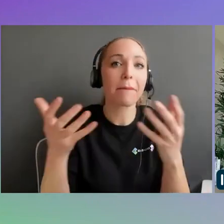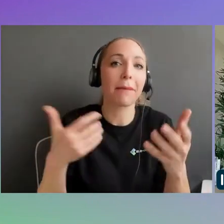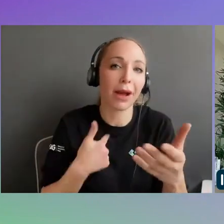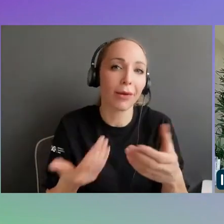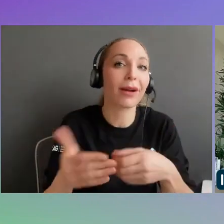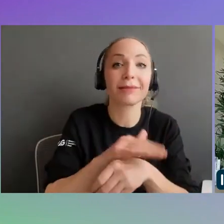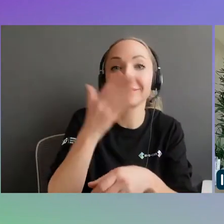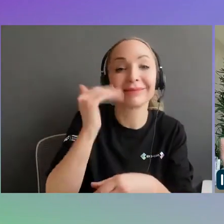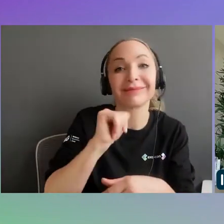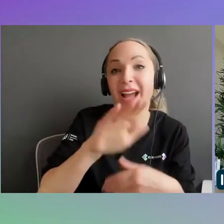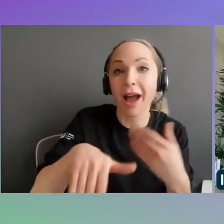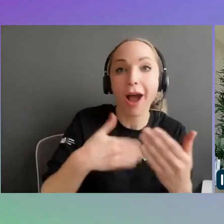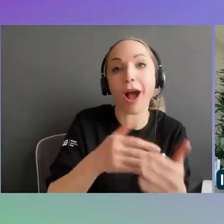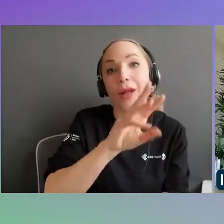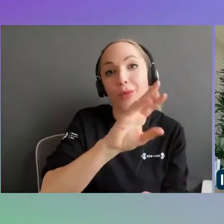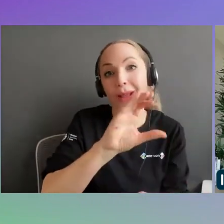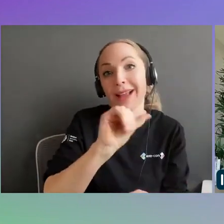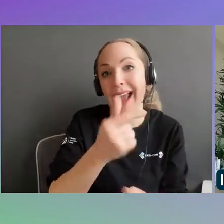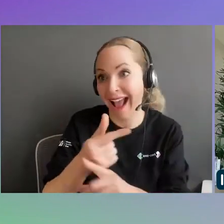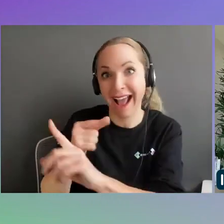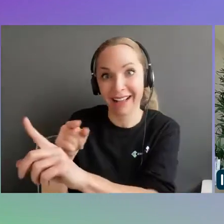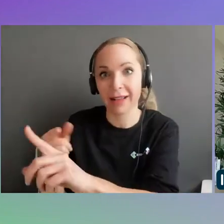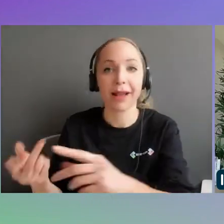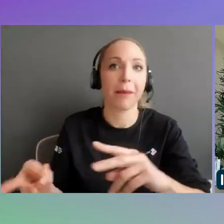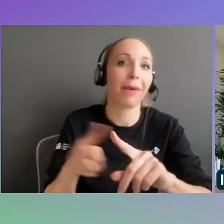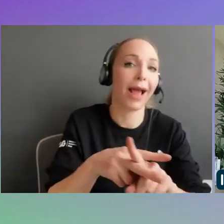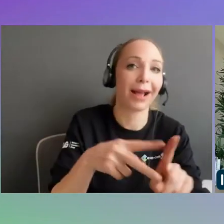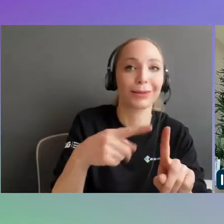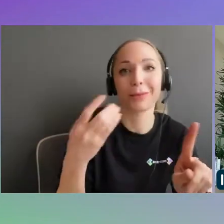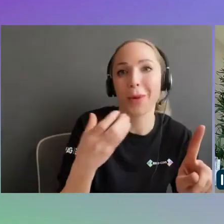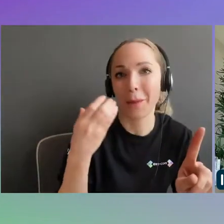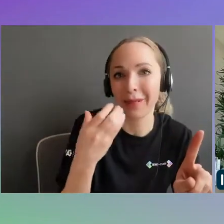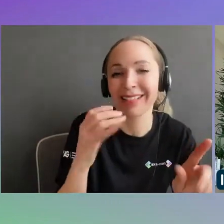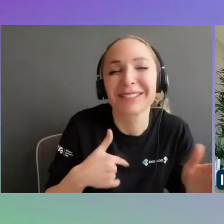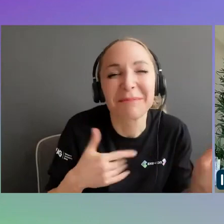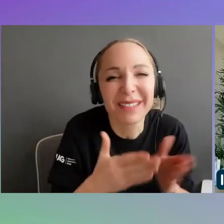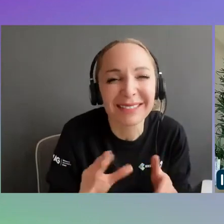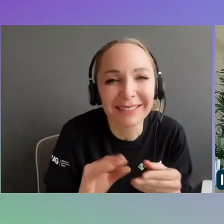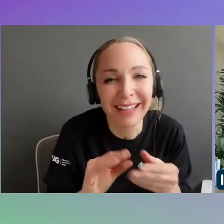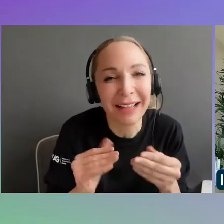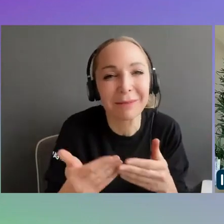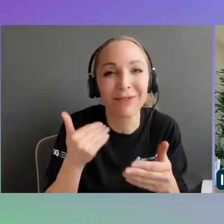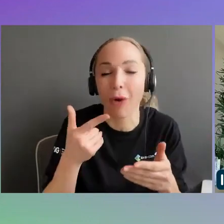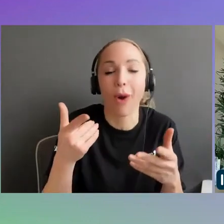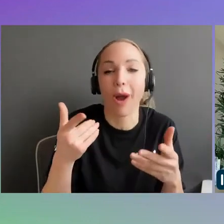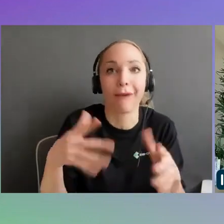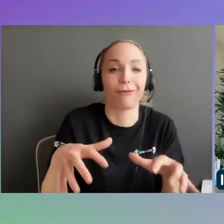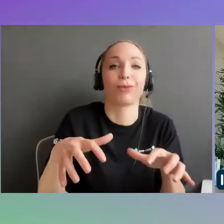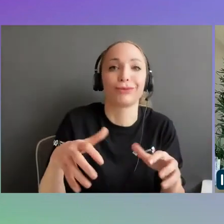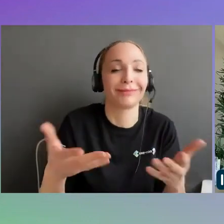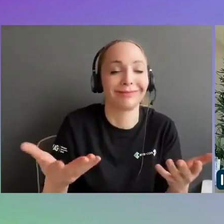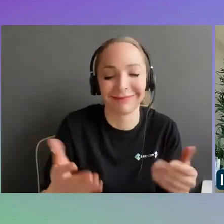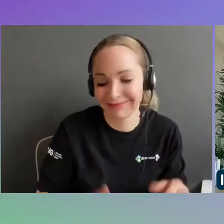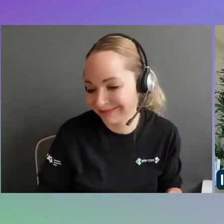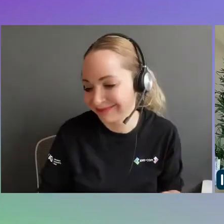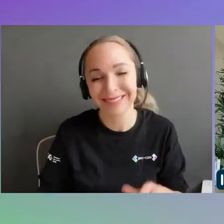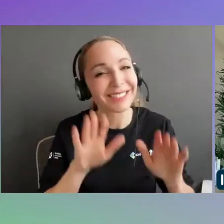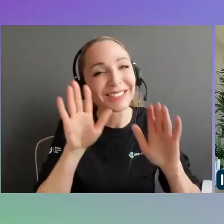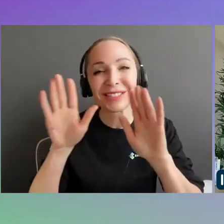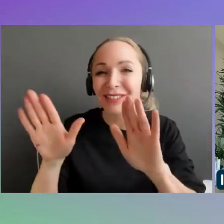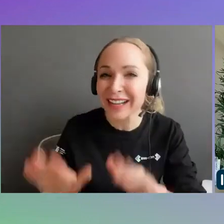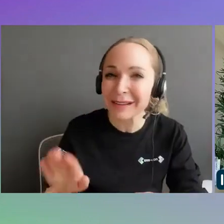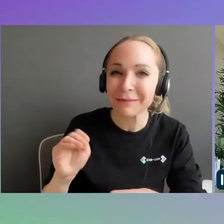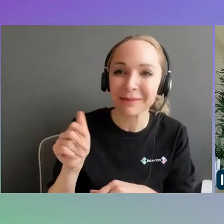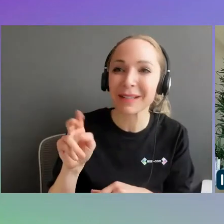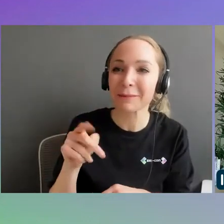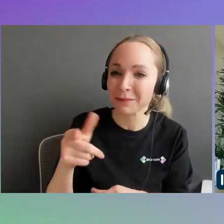mobile. That's what I was attempting to say before I got cut off there. Yes, thank you, Megan. It's a great explanation. You explained it just as well